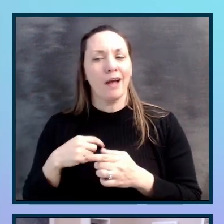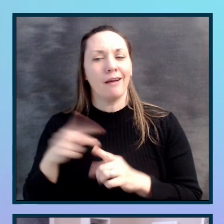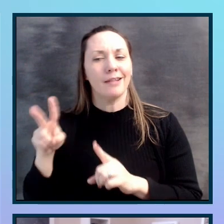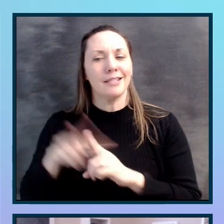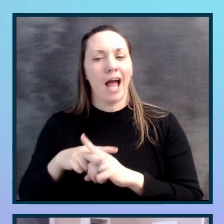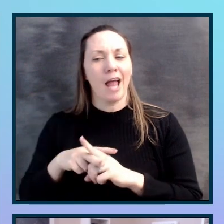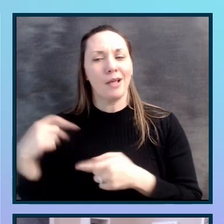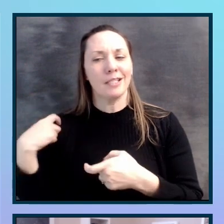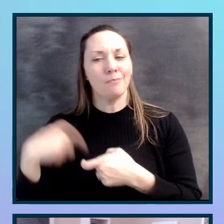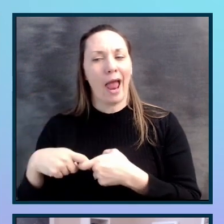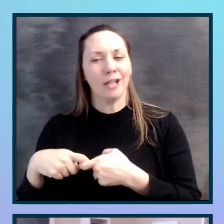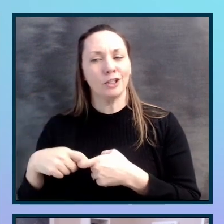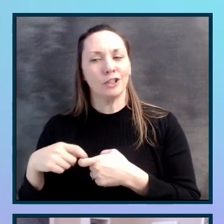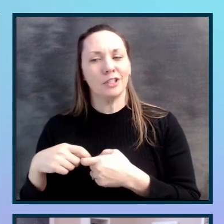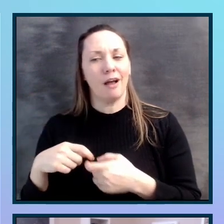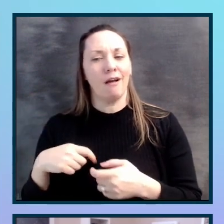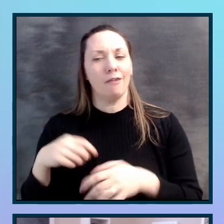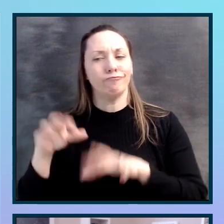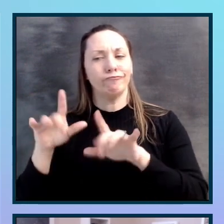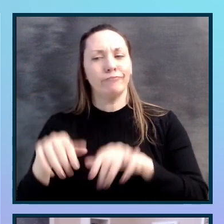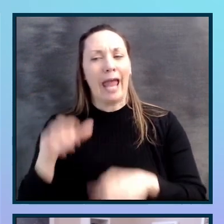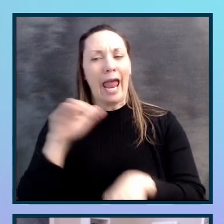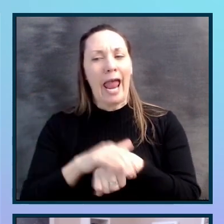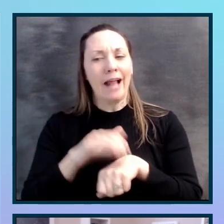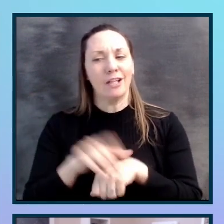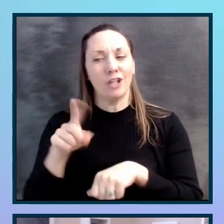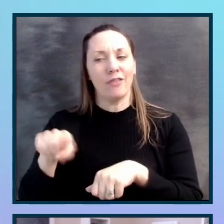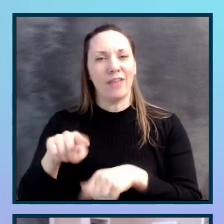I'm just going to have it automatically translated. I'm sure that'll be